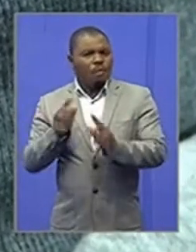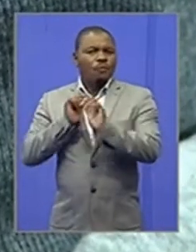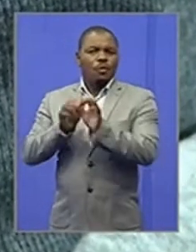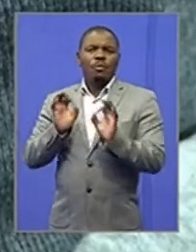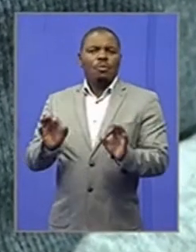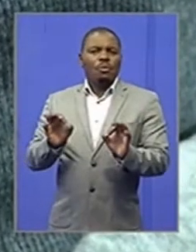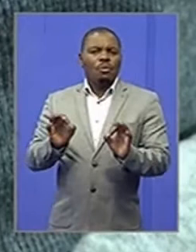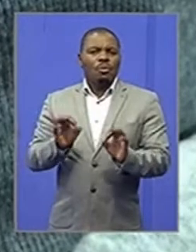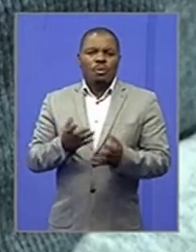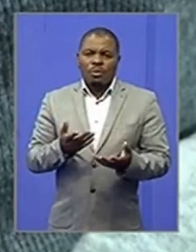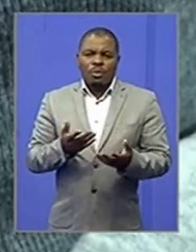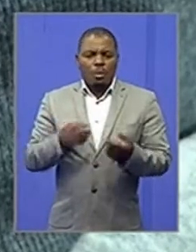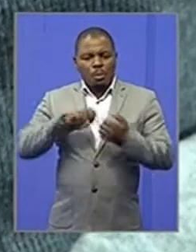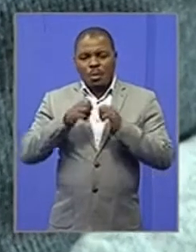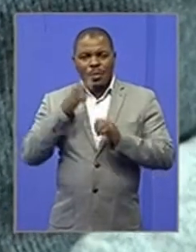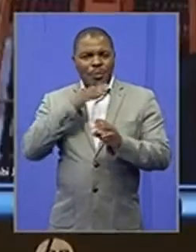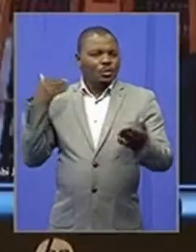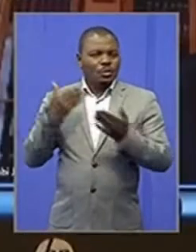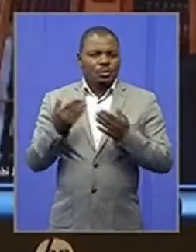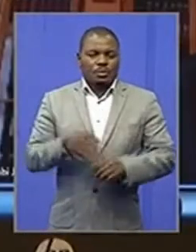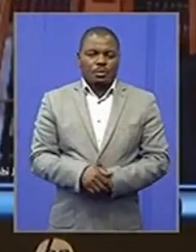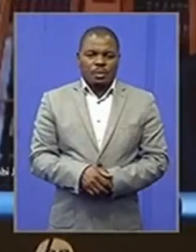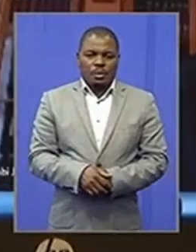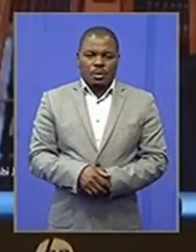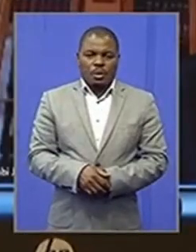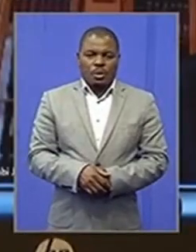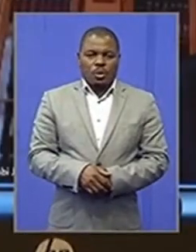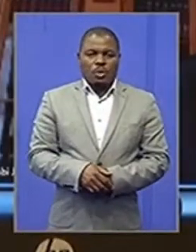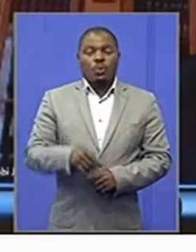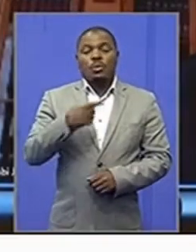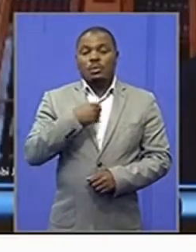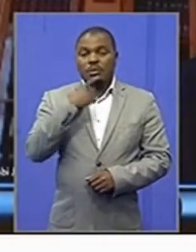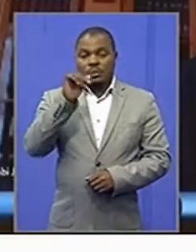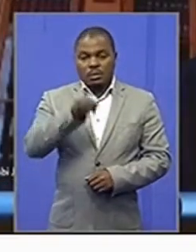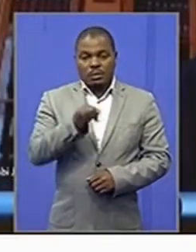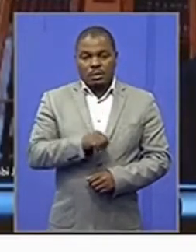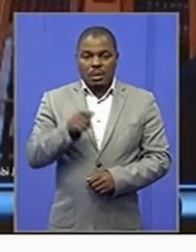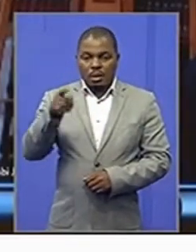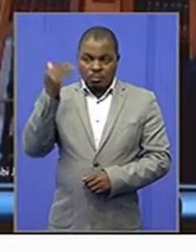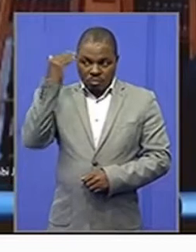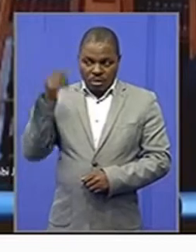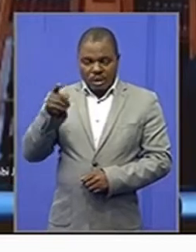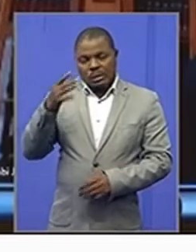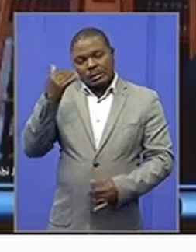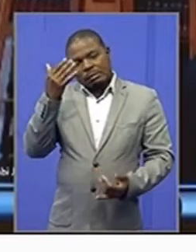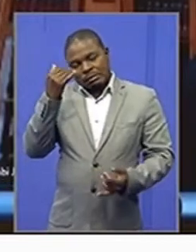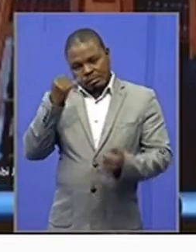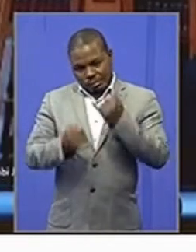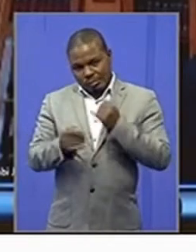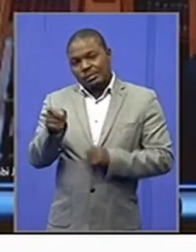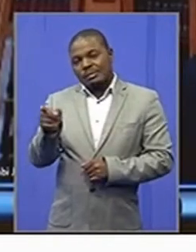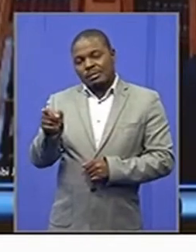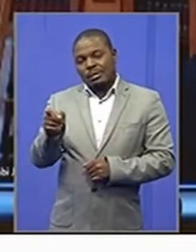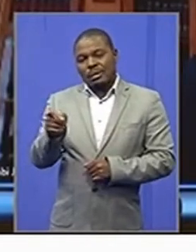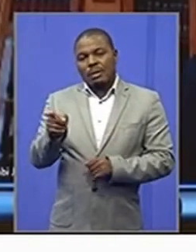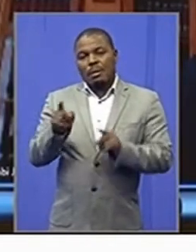ditatofatso tse di mo golagangwang le bonweenwee. And we submit this is where the learned magistrate has unfortunately erred, both not